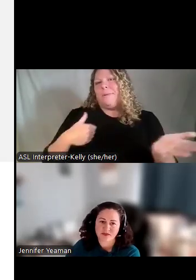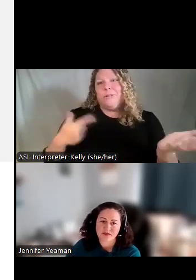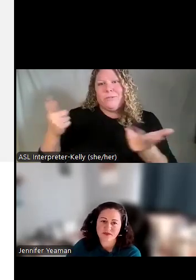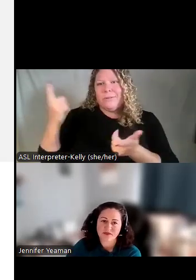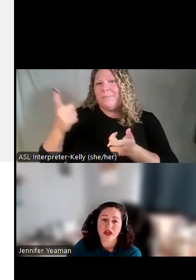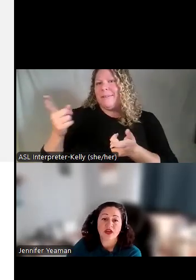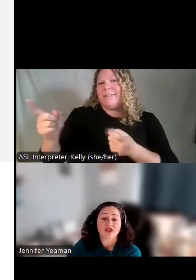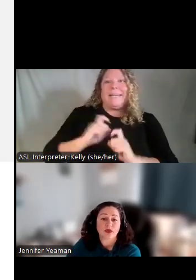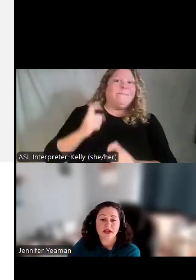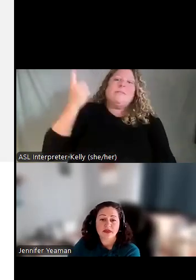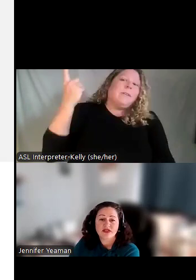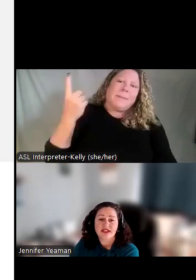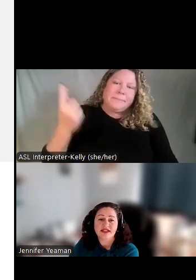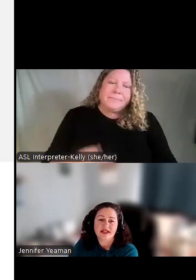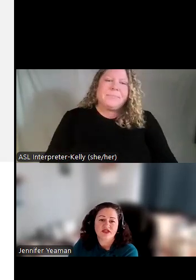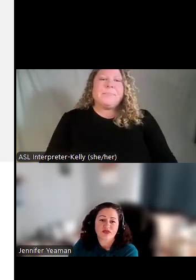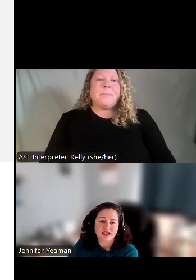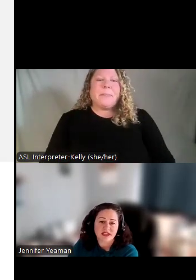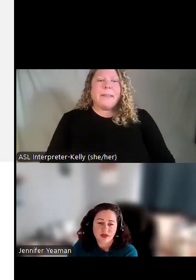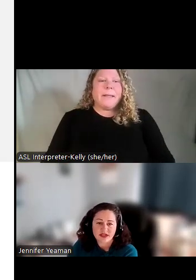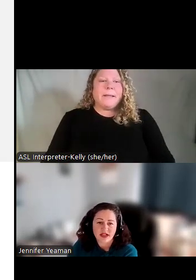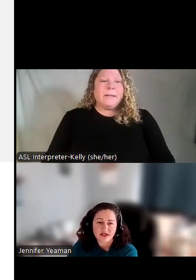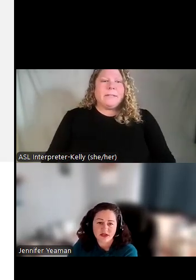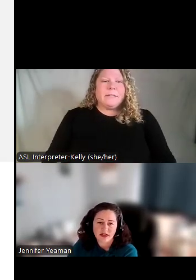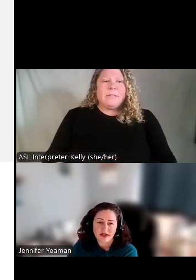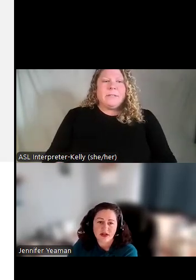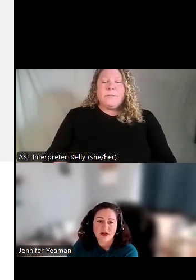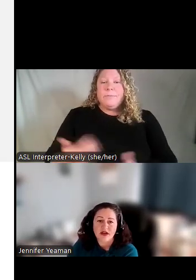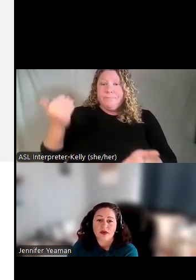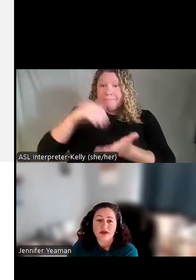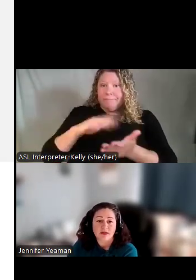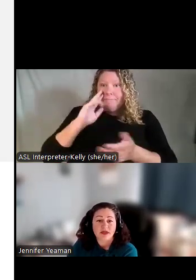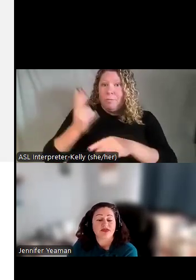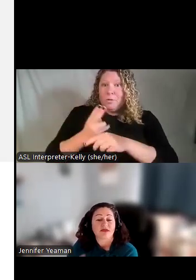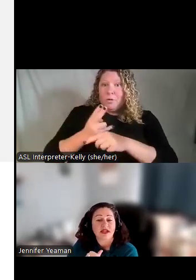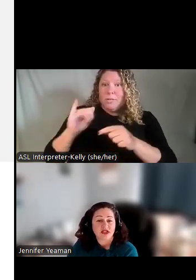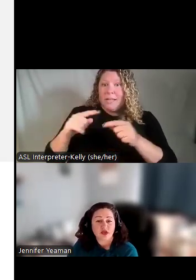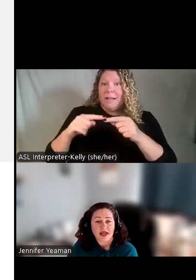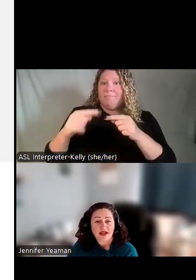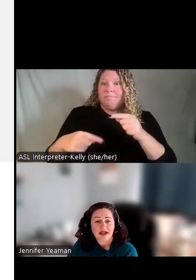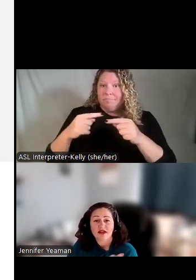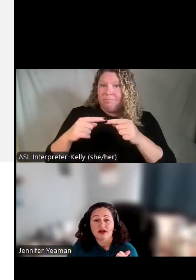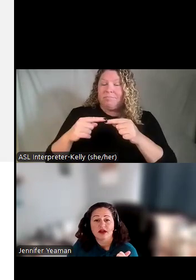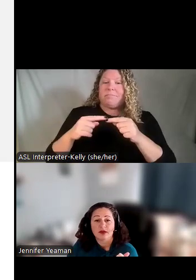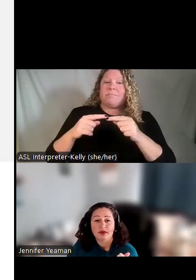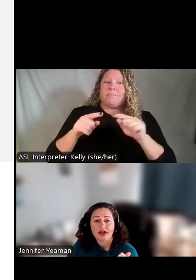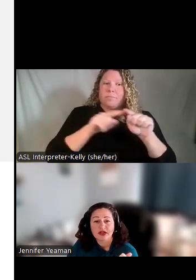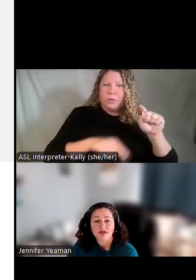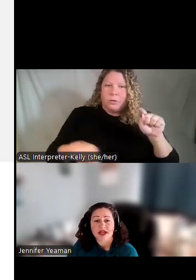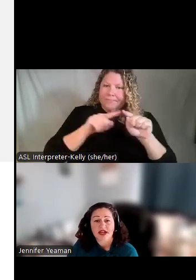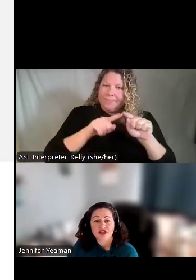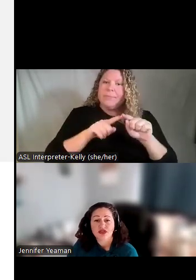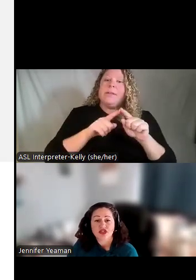you. So we're going to be using the iterative process we discussed earlier. We're going to be performing initial planning. We're going to